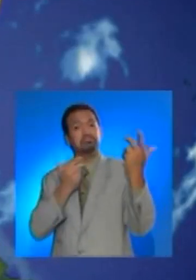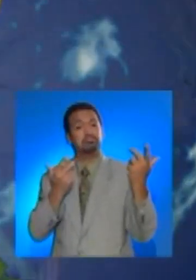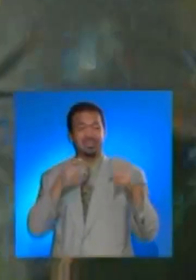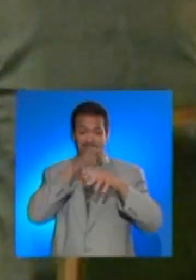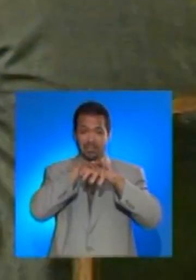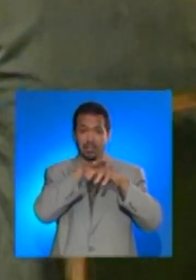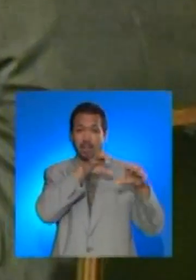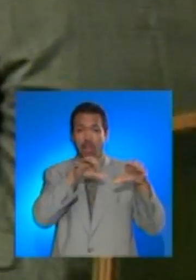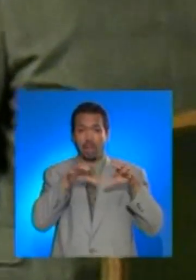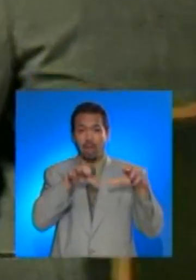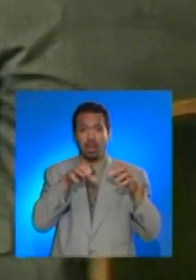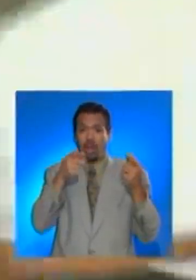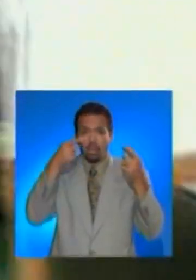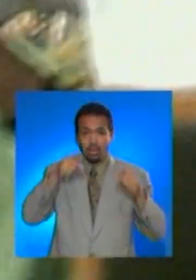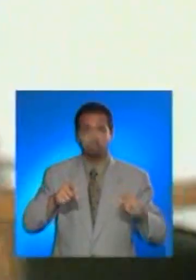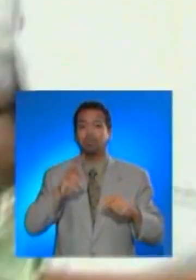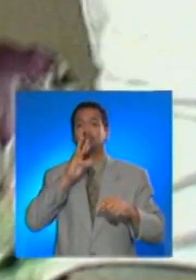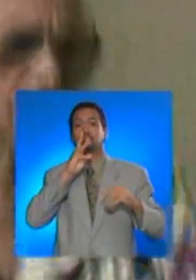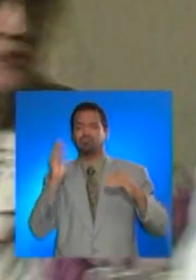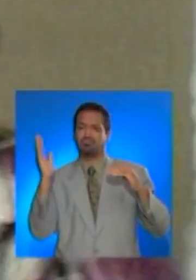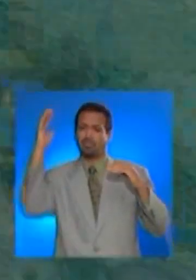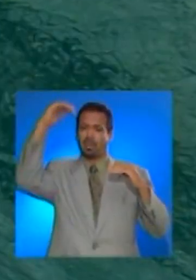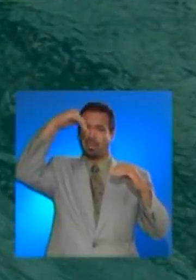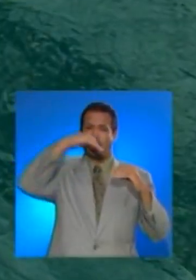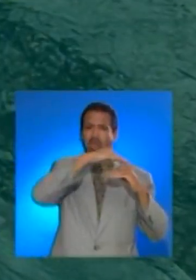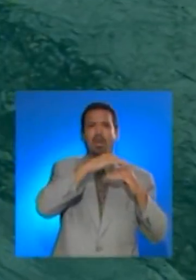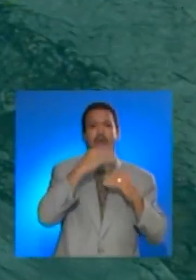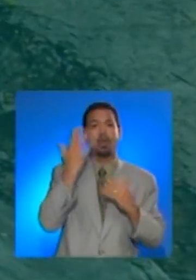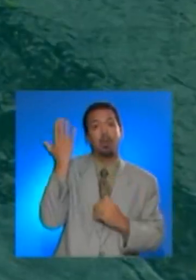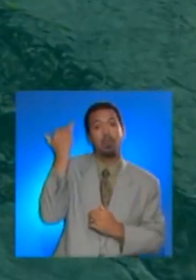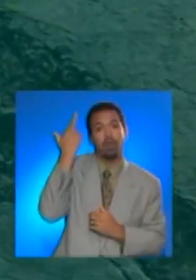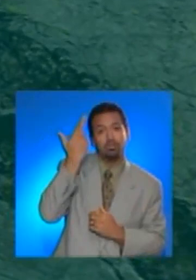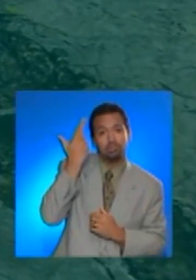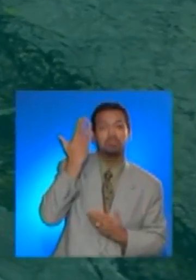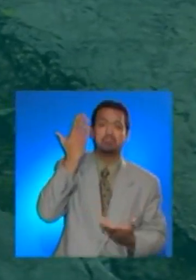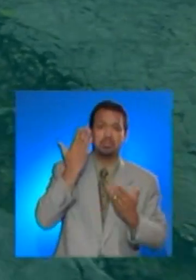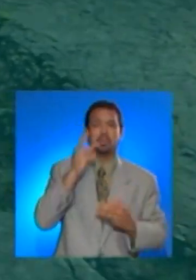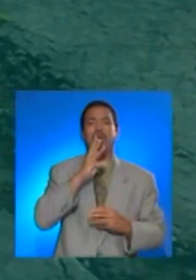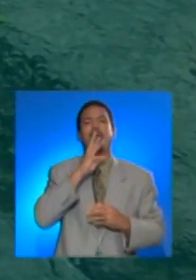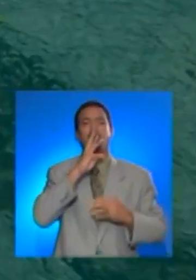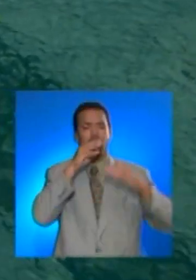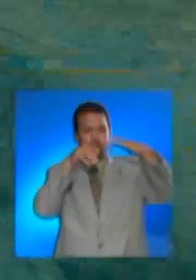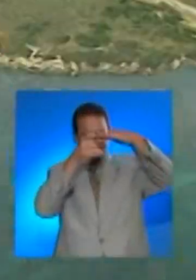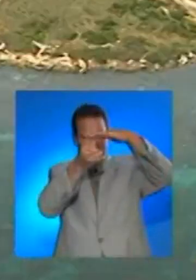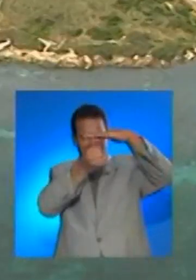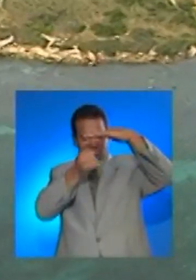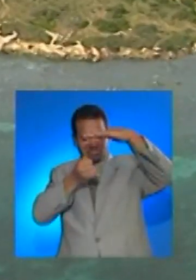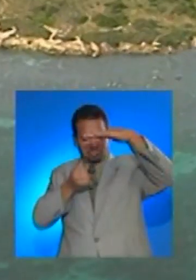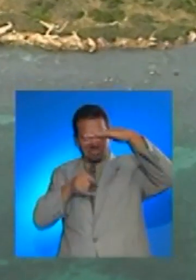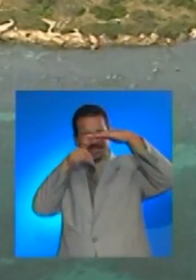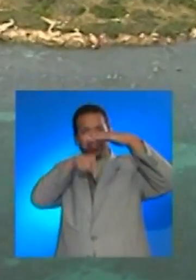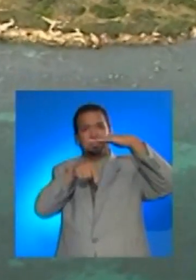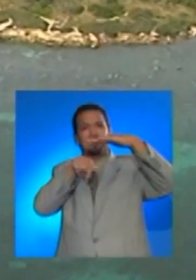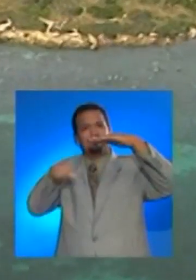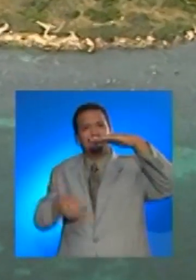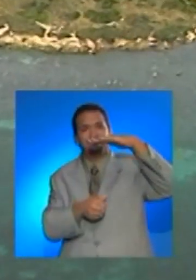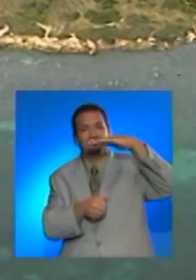In order for an earthquake to generate a tsunami, at least a segment of the fault where it originates must be on the ocean floor.